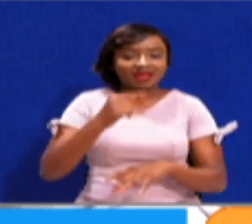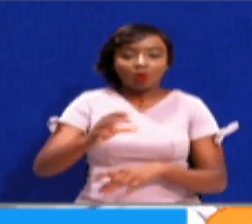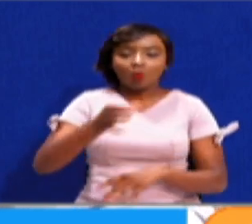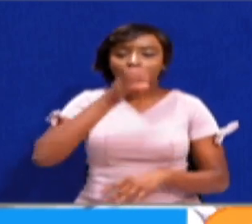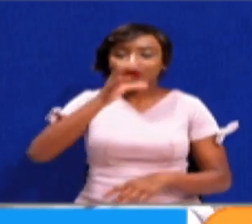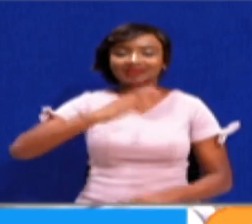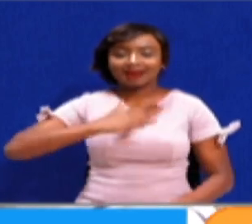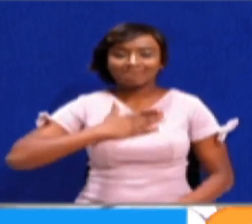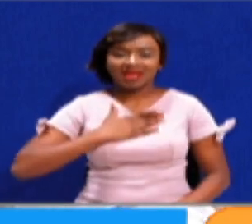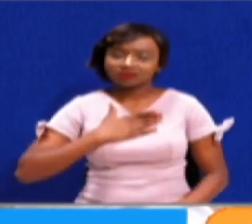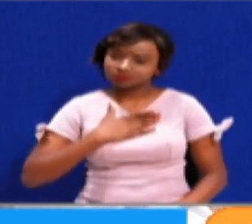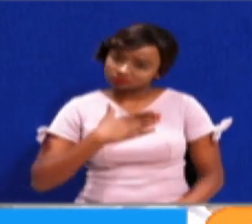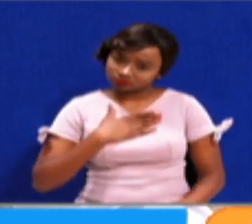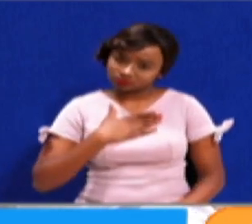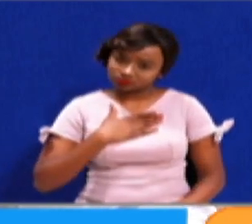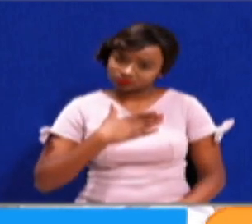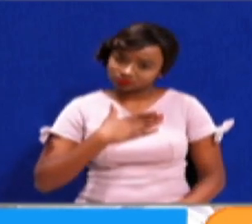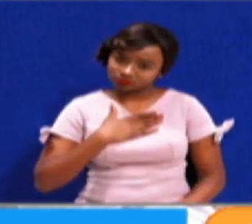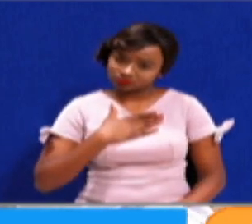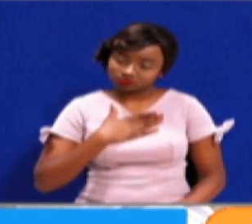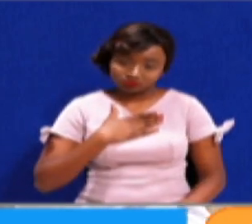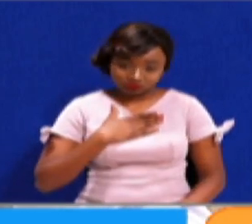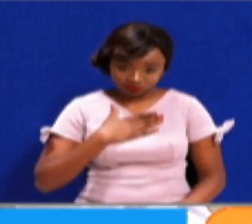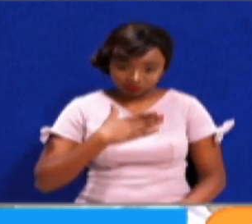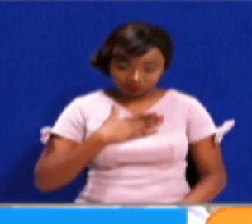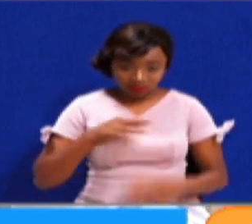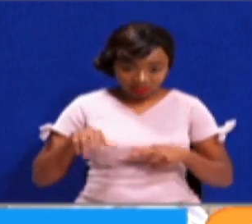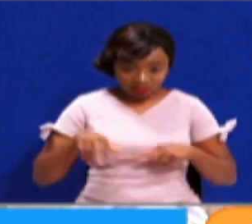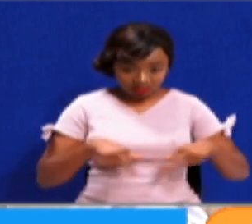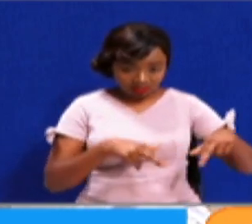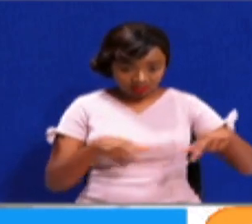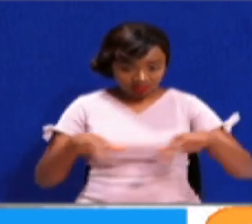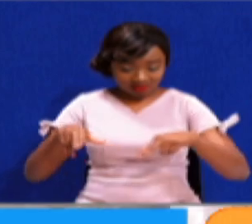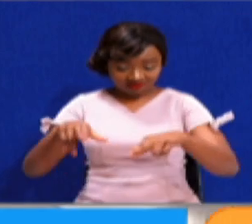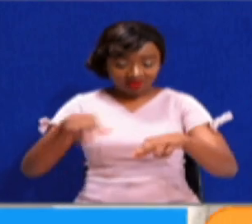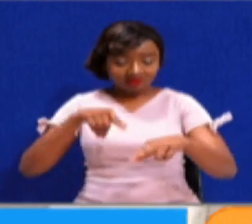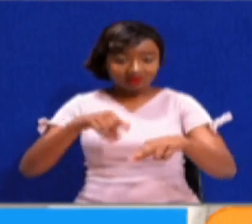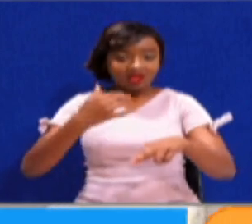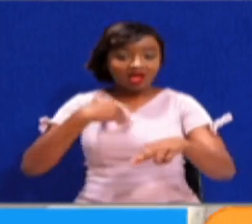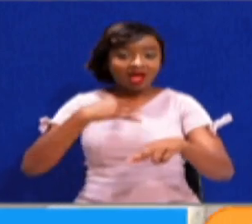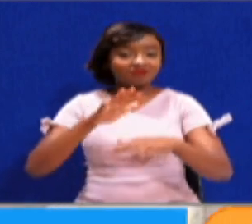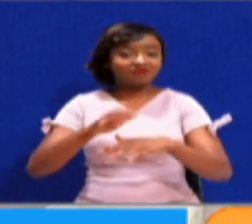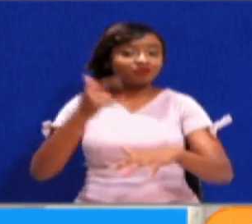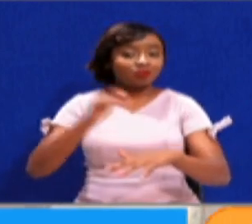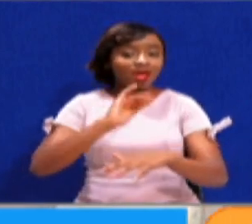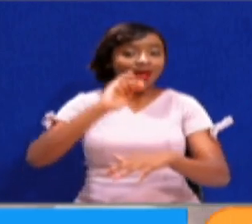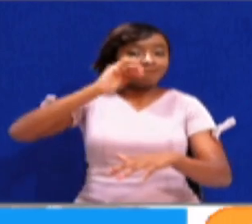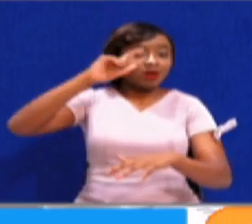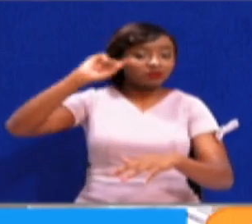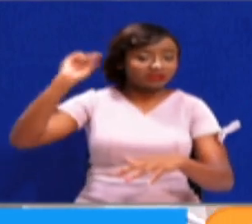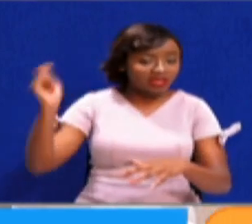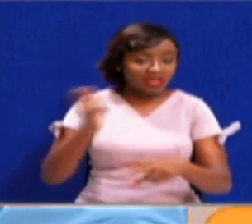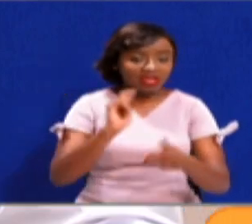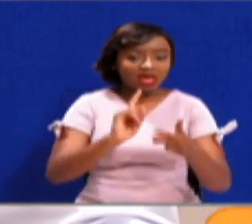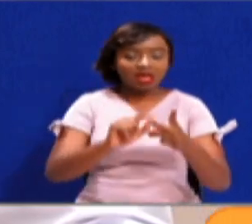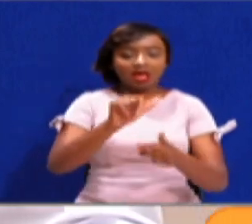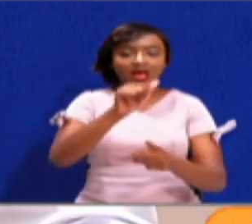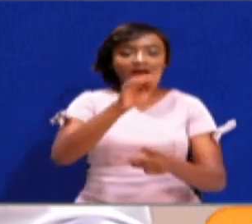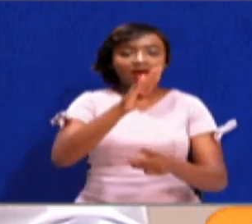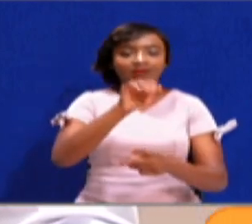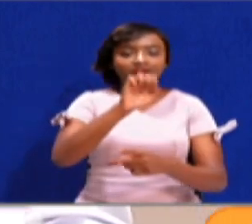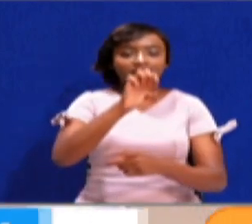water, I mean, a lot of those rivers have their sources around Mount Kenya, the Abadeas,